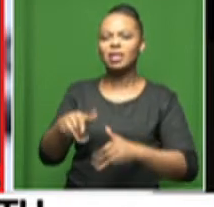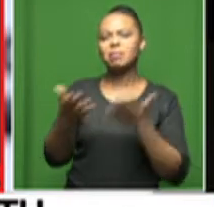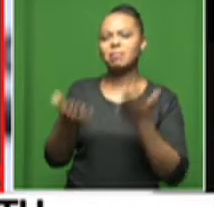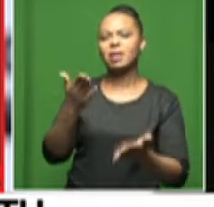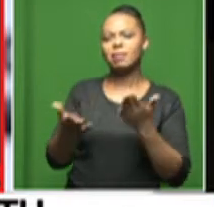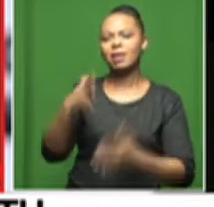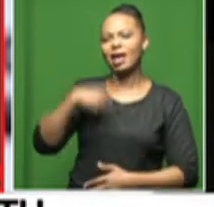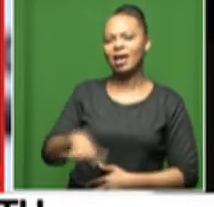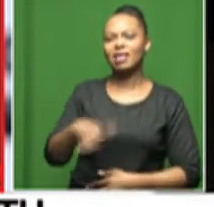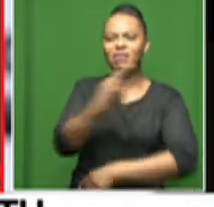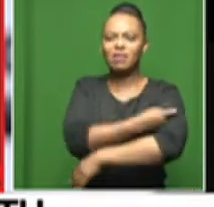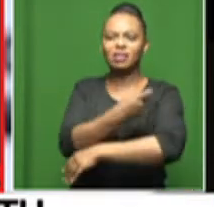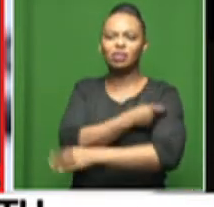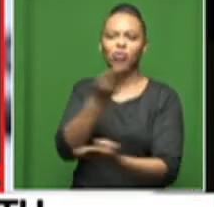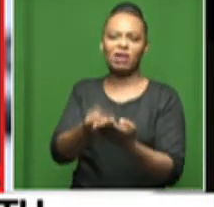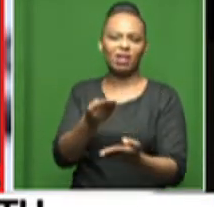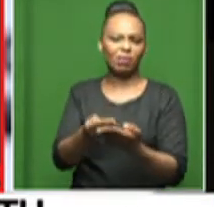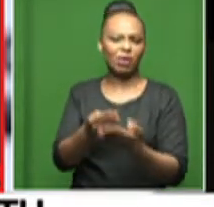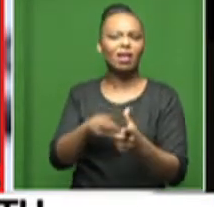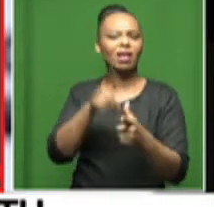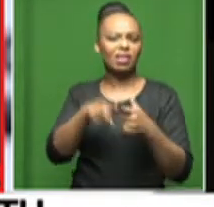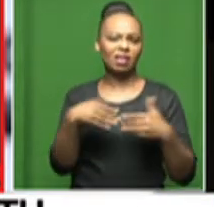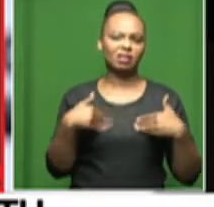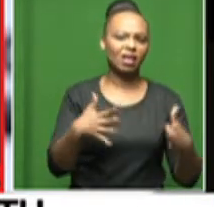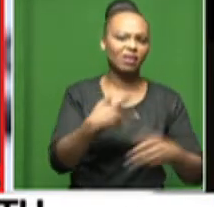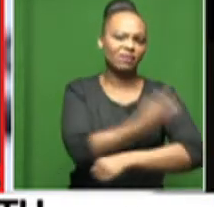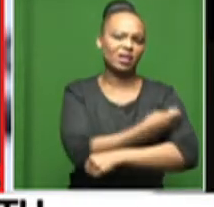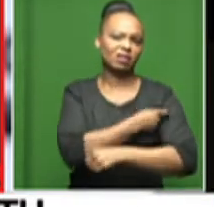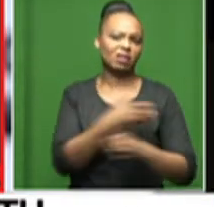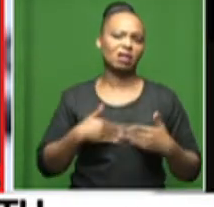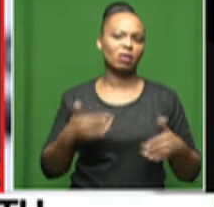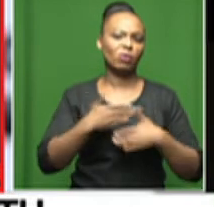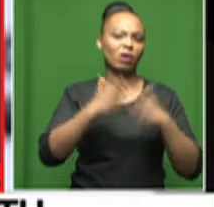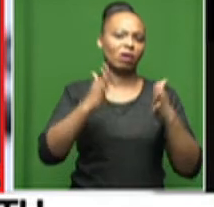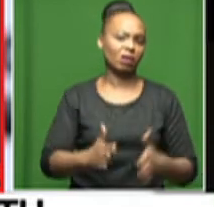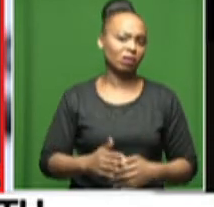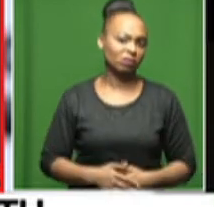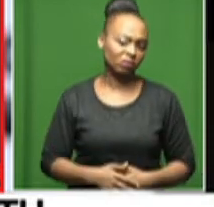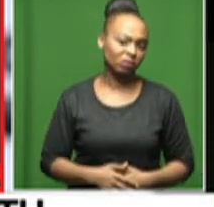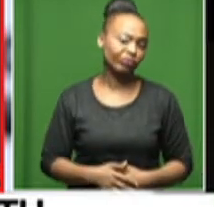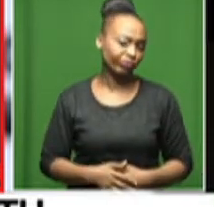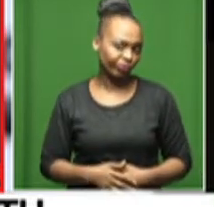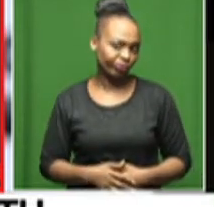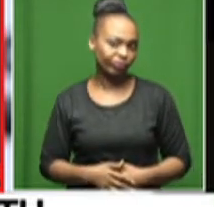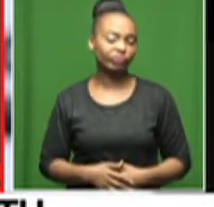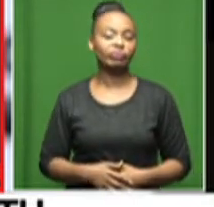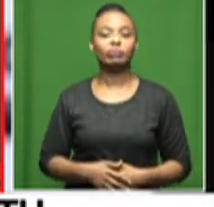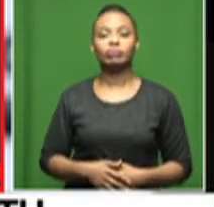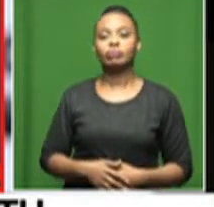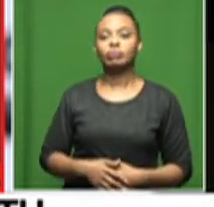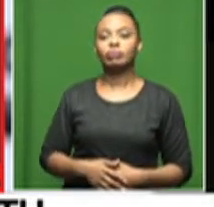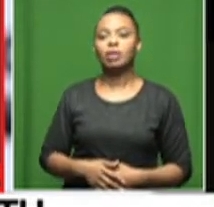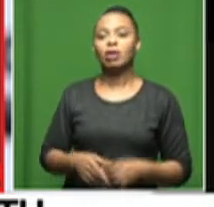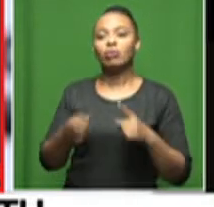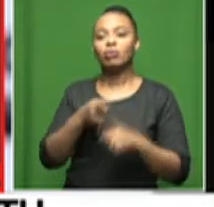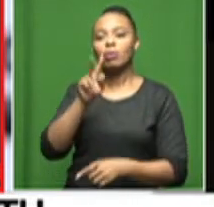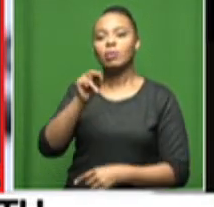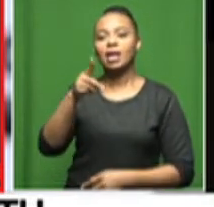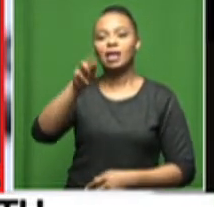for the variants to become available? So either Professor Madi or Professor Gray can take that one. From Nadia